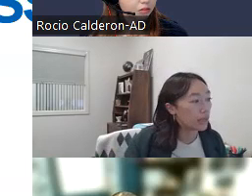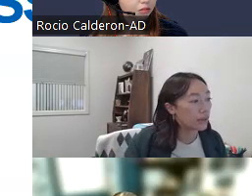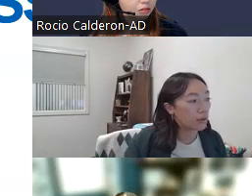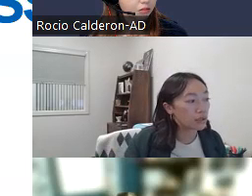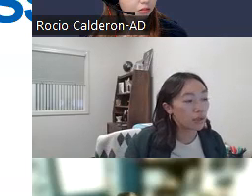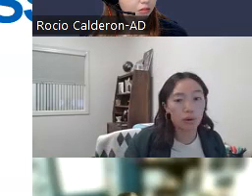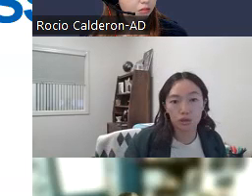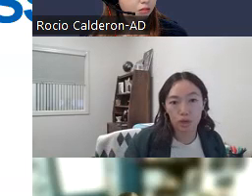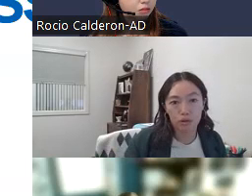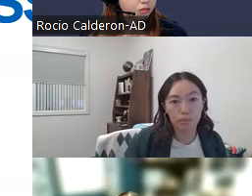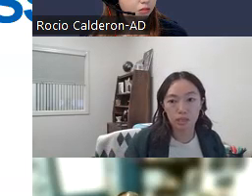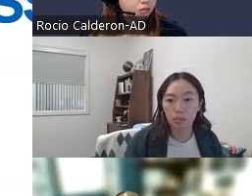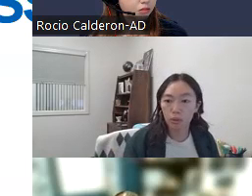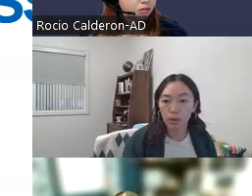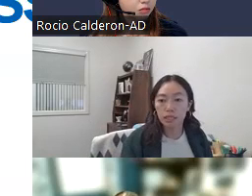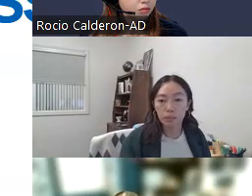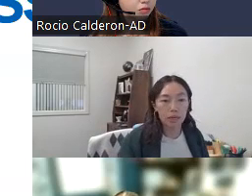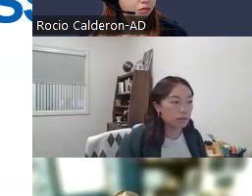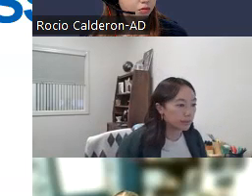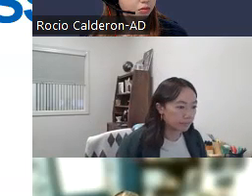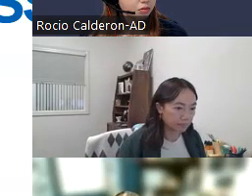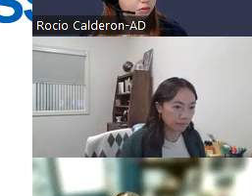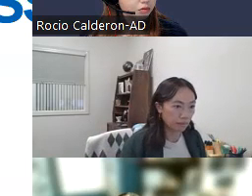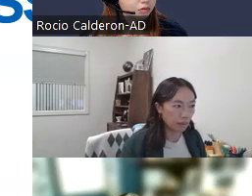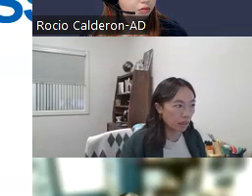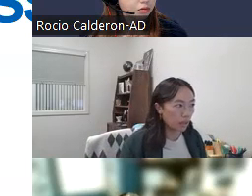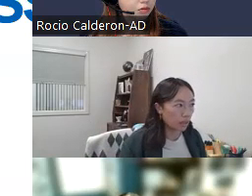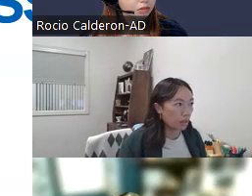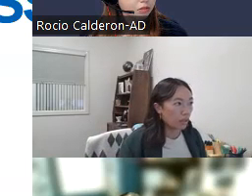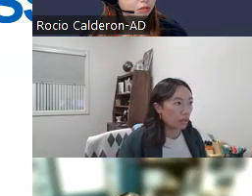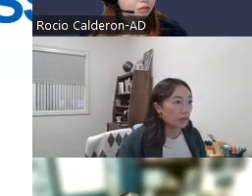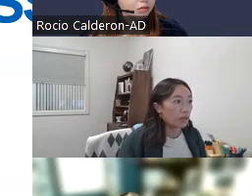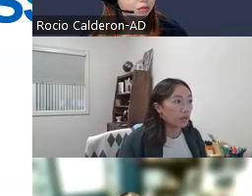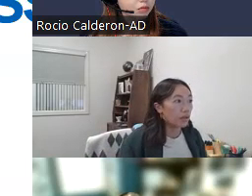switchers, and then also our truck replacement program as well.